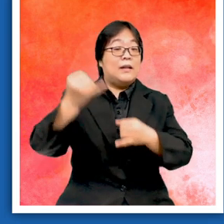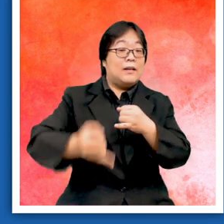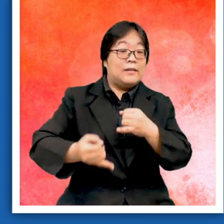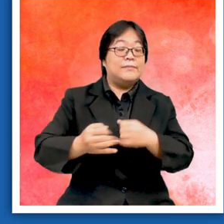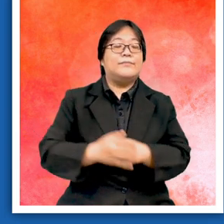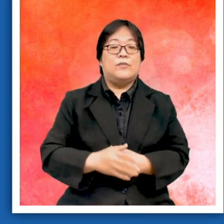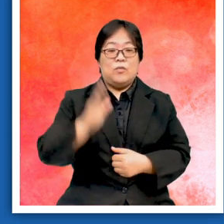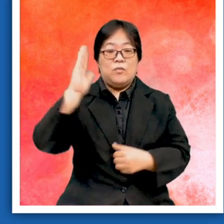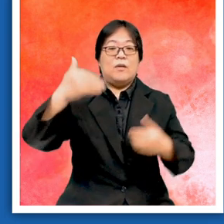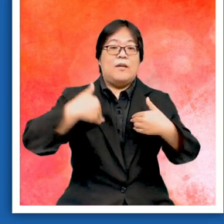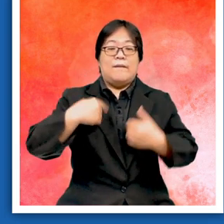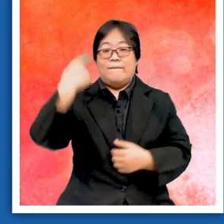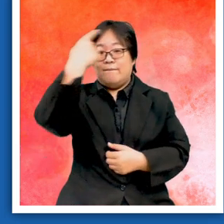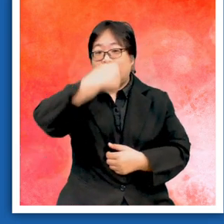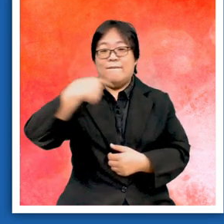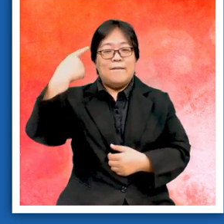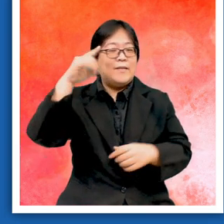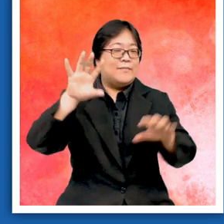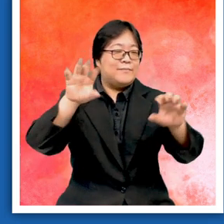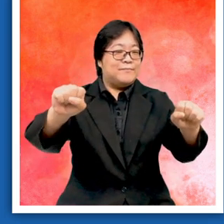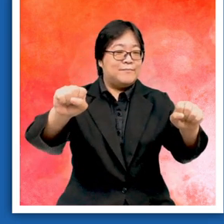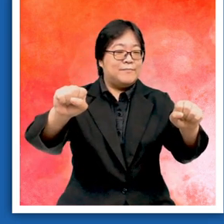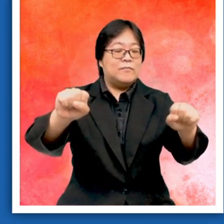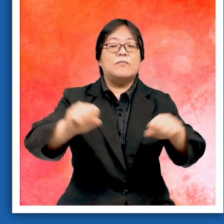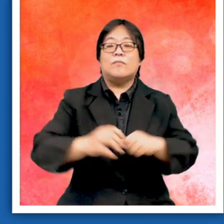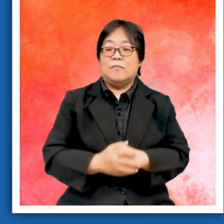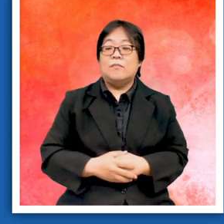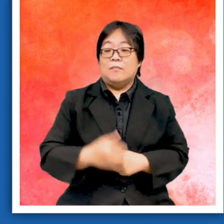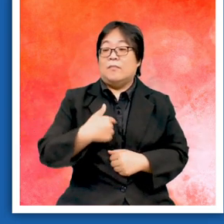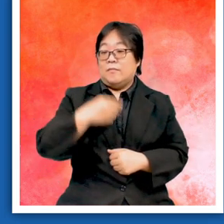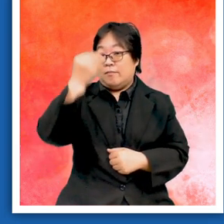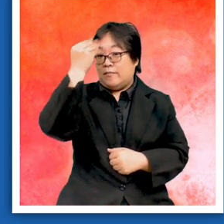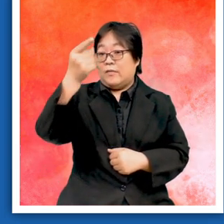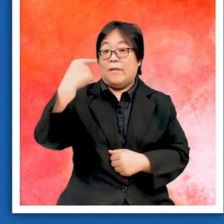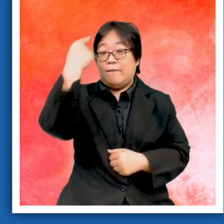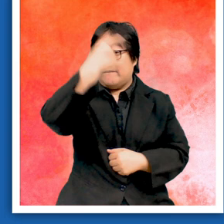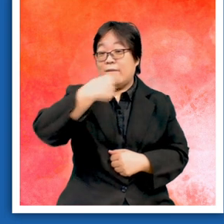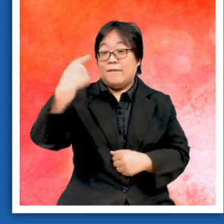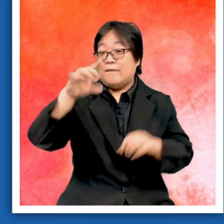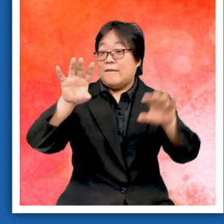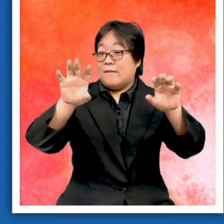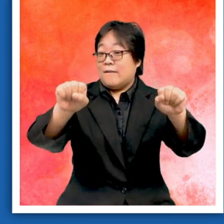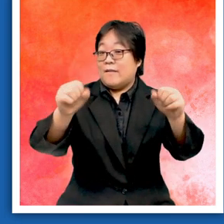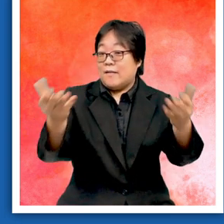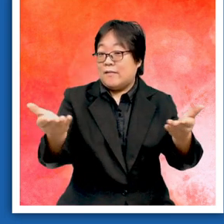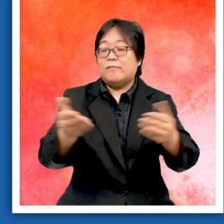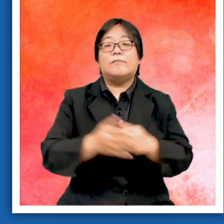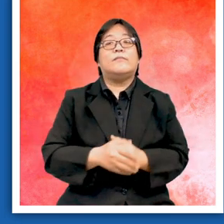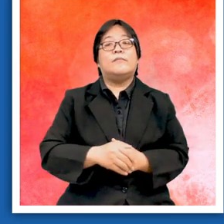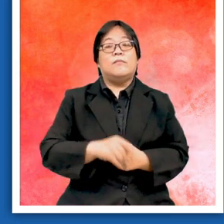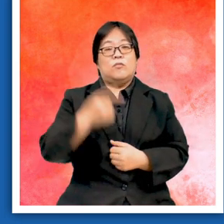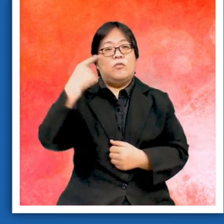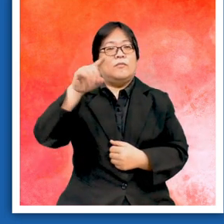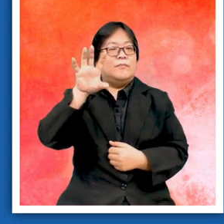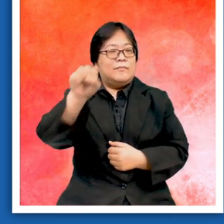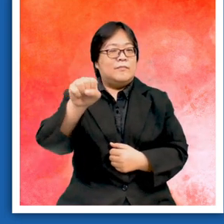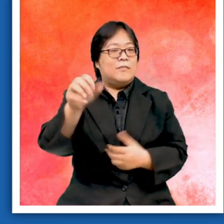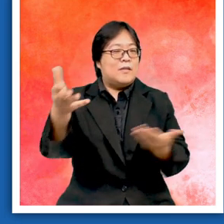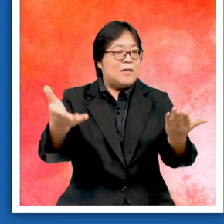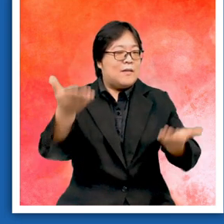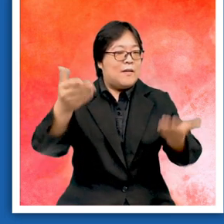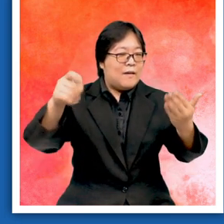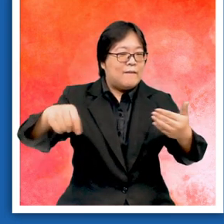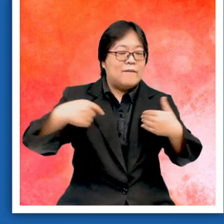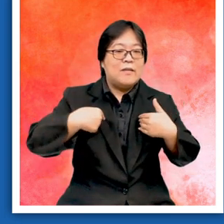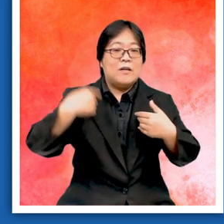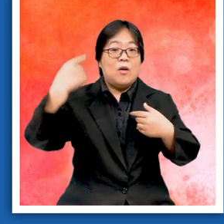there will be face detection. I like to highlight the face detection features here is just to detect whether there's any